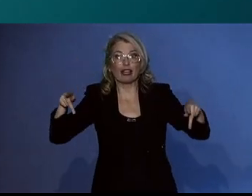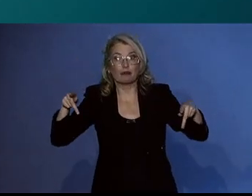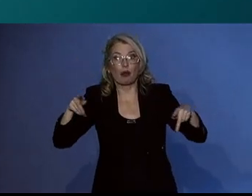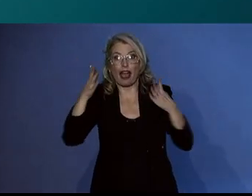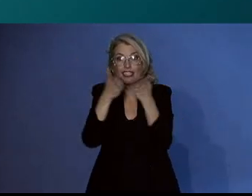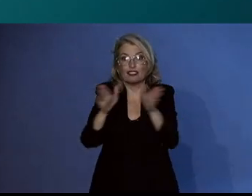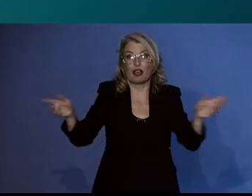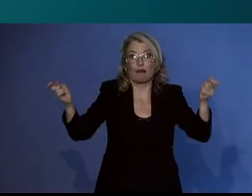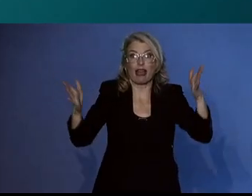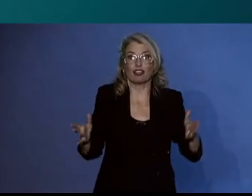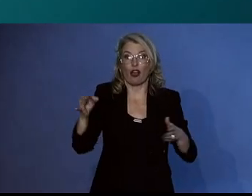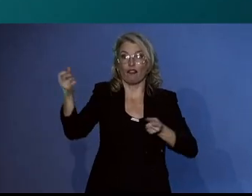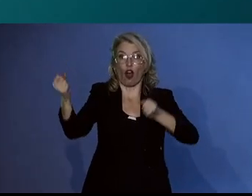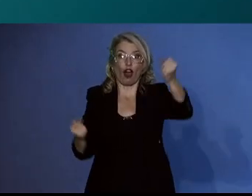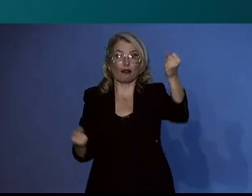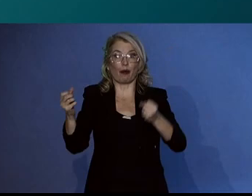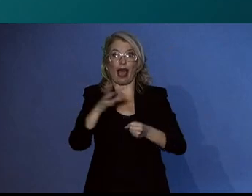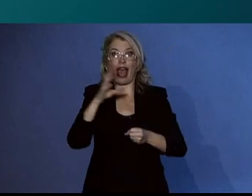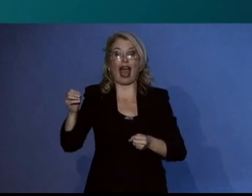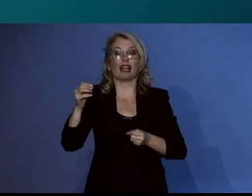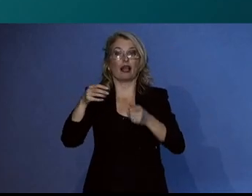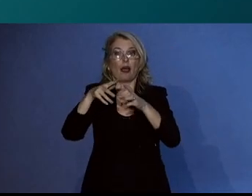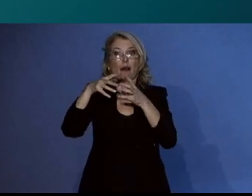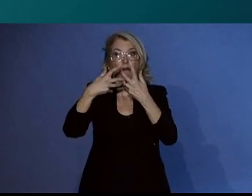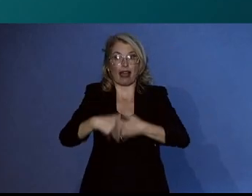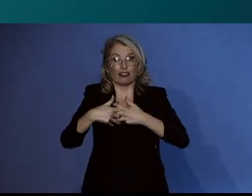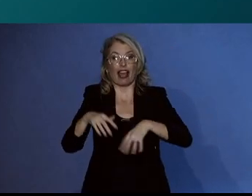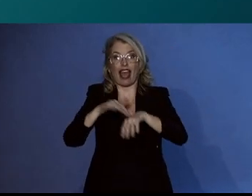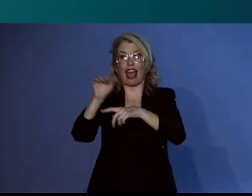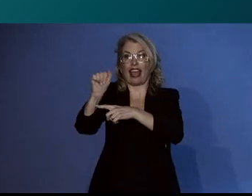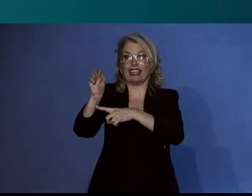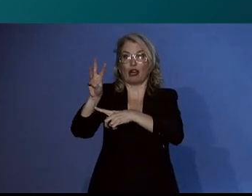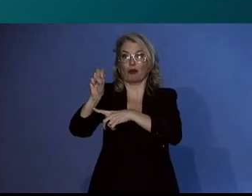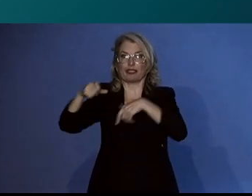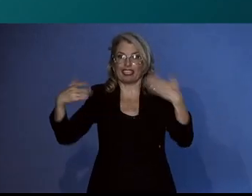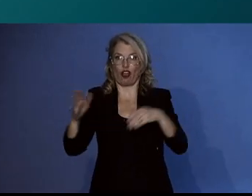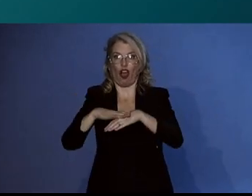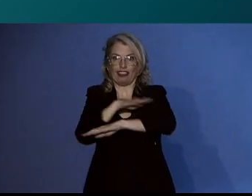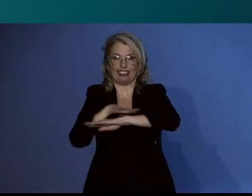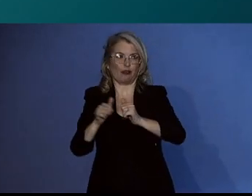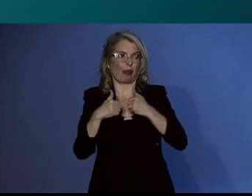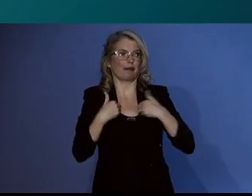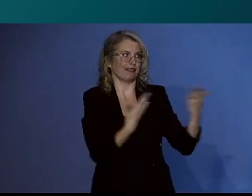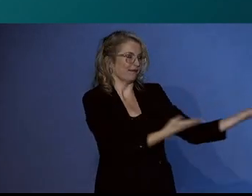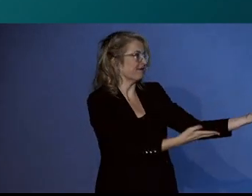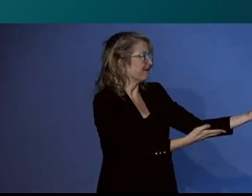and General Manager of Automotive and Manufacturing at AWS, here on stage with me.